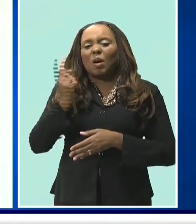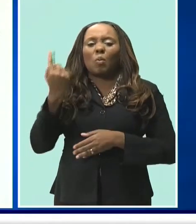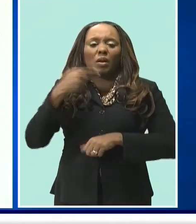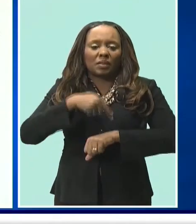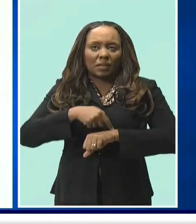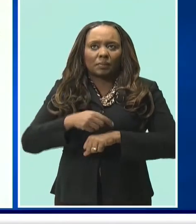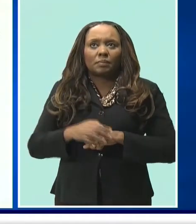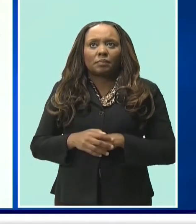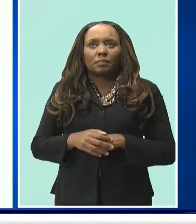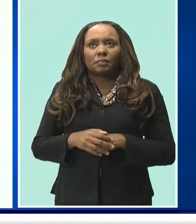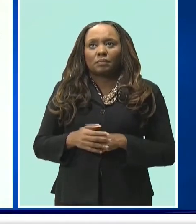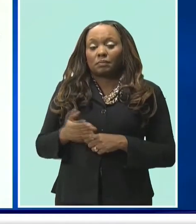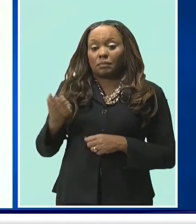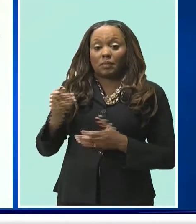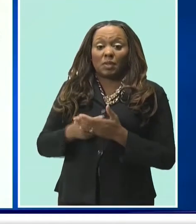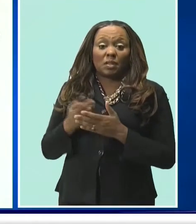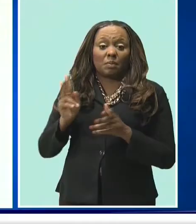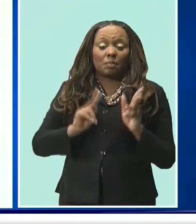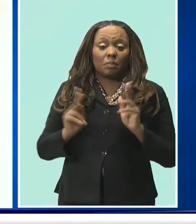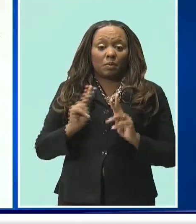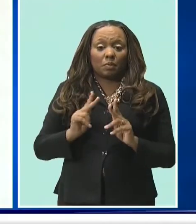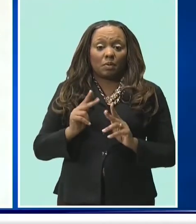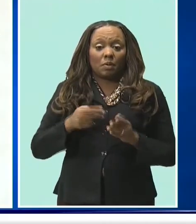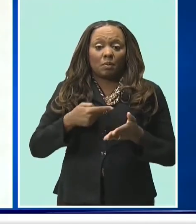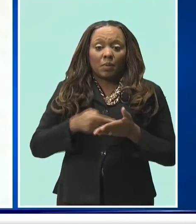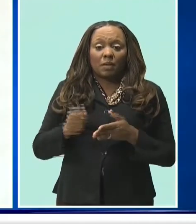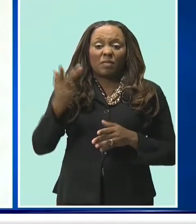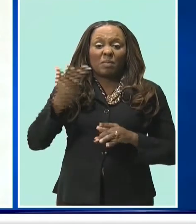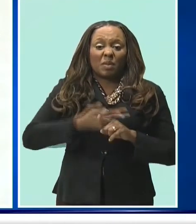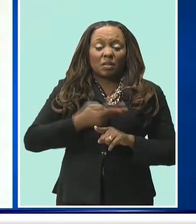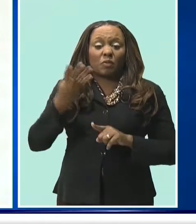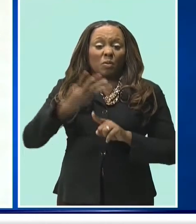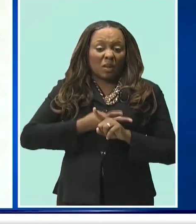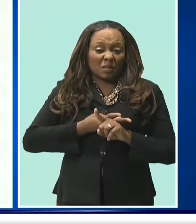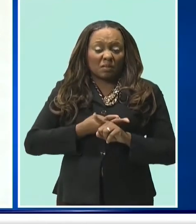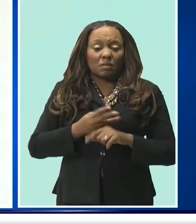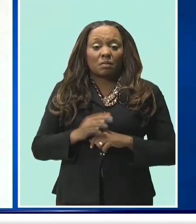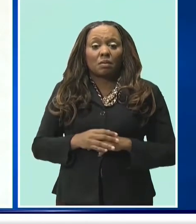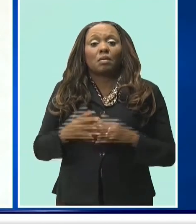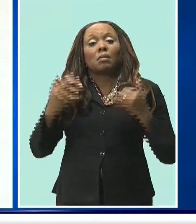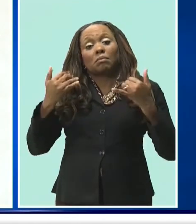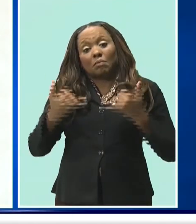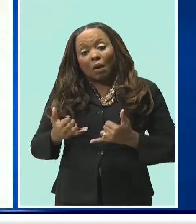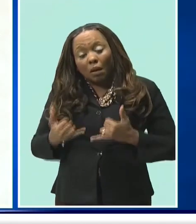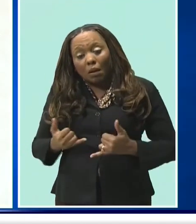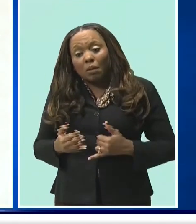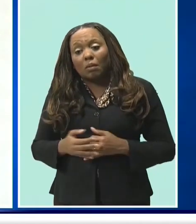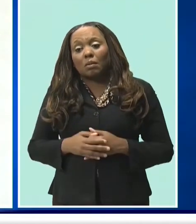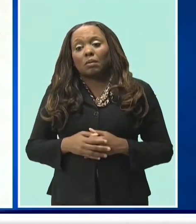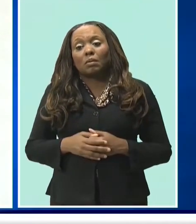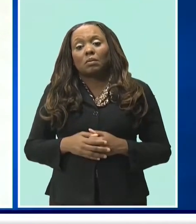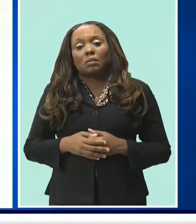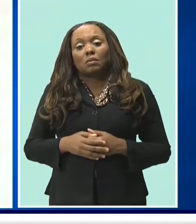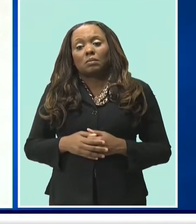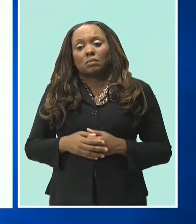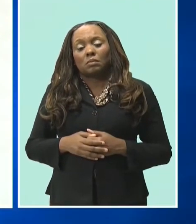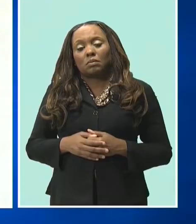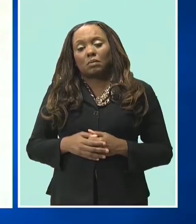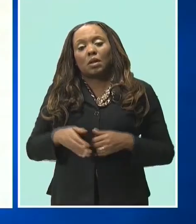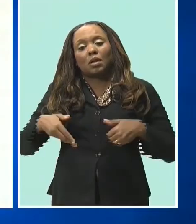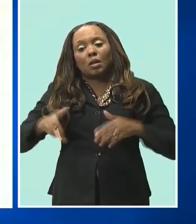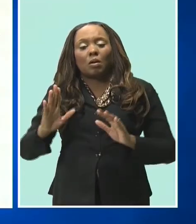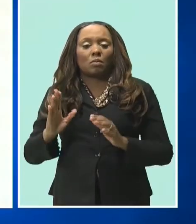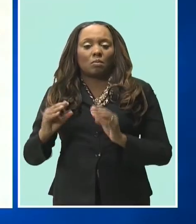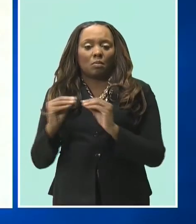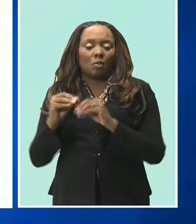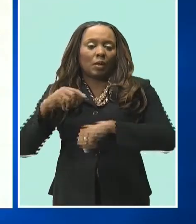3 months and 4 months. Now they're asking for extended terms. So we are, in fact, granting the terms and doing so, as I